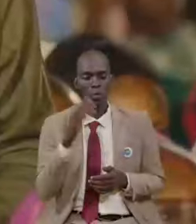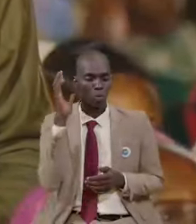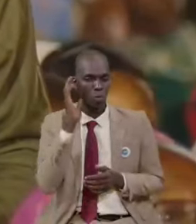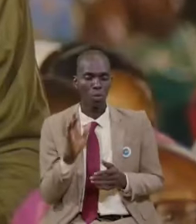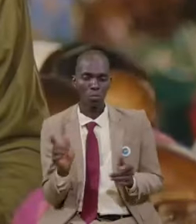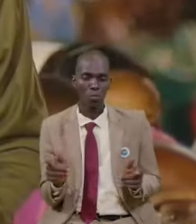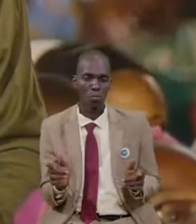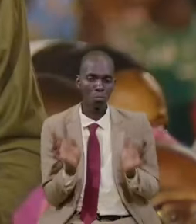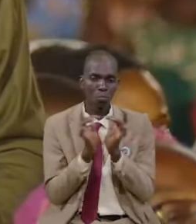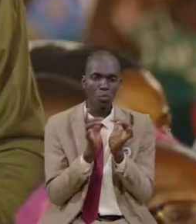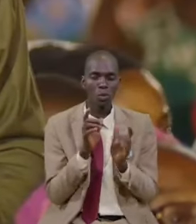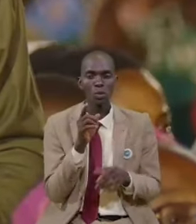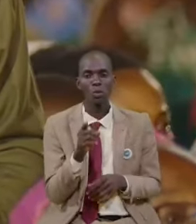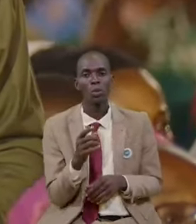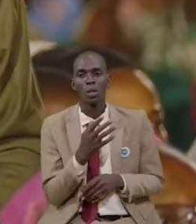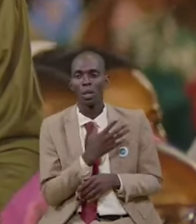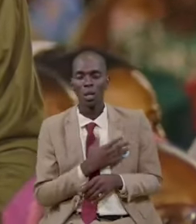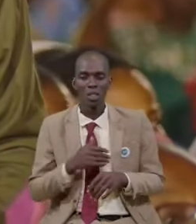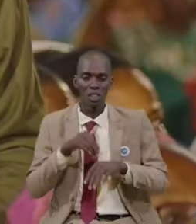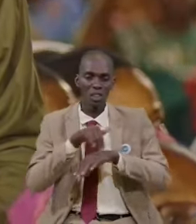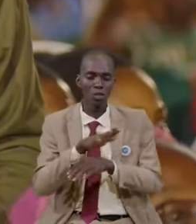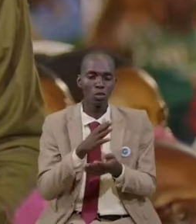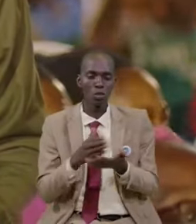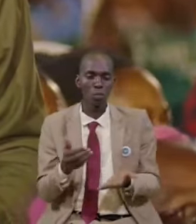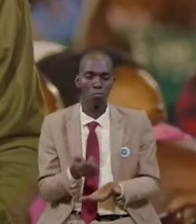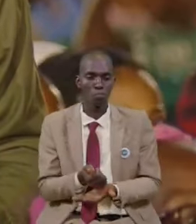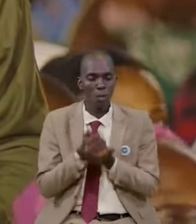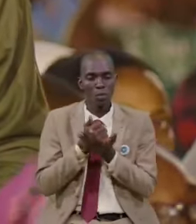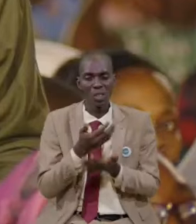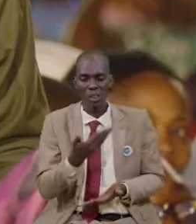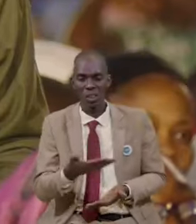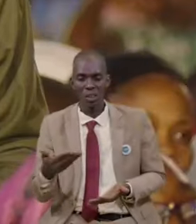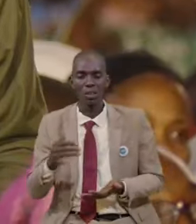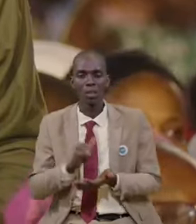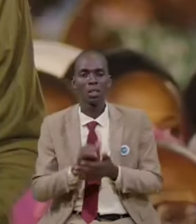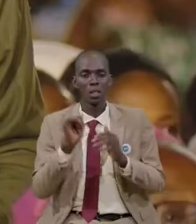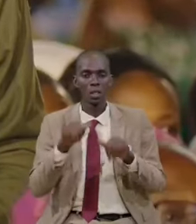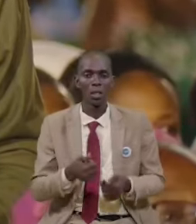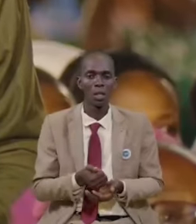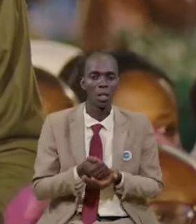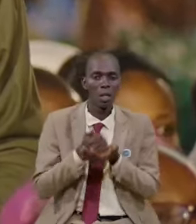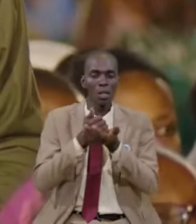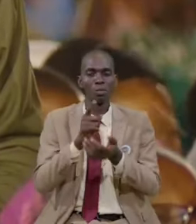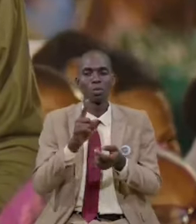some material that will help you to continue in your newfound